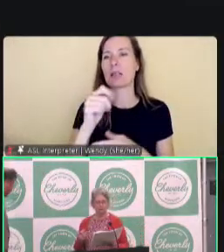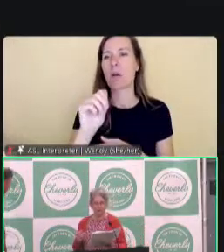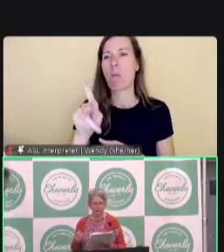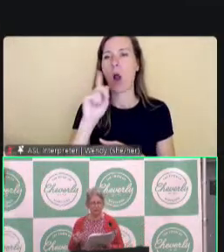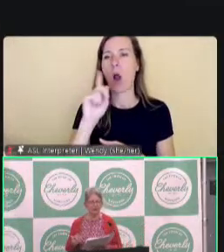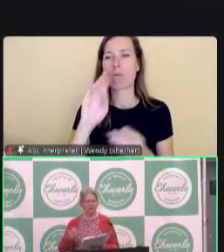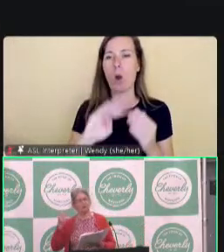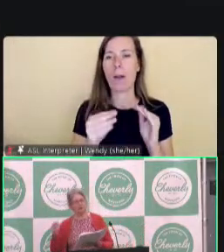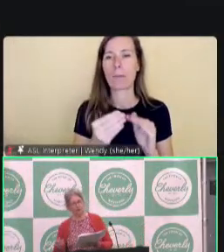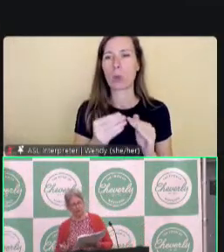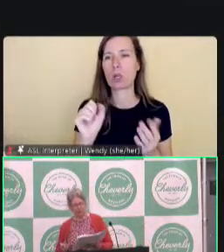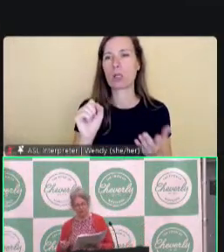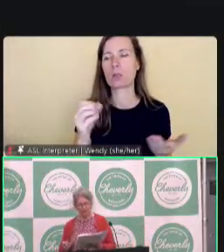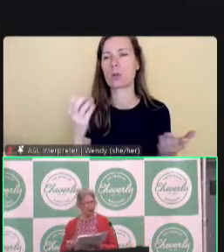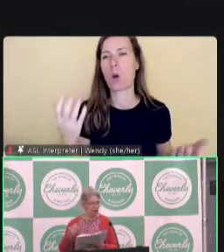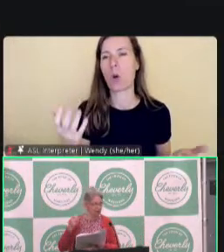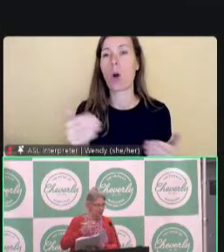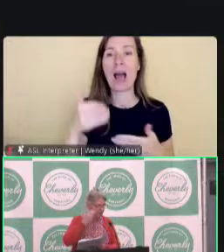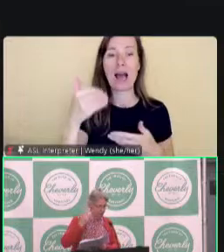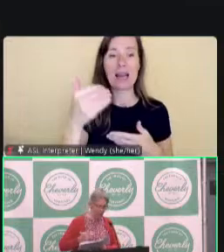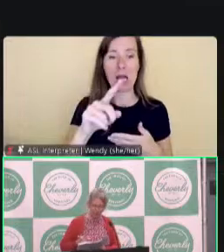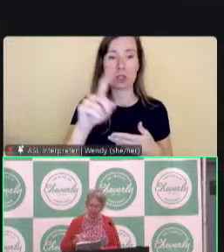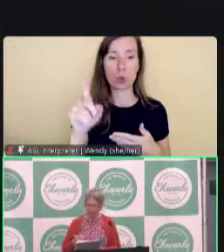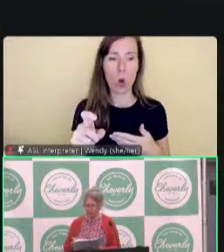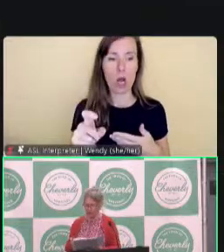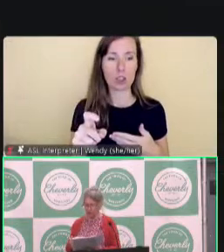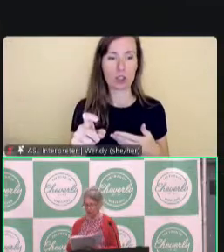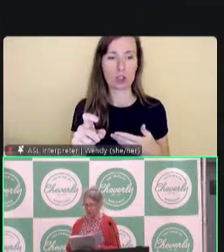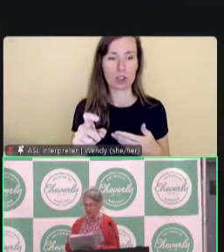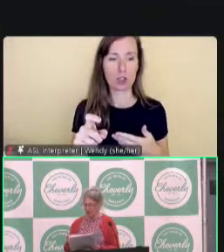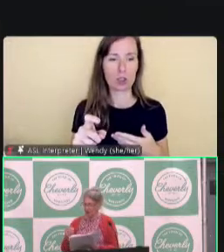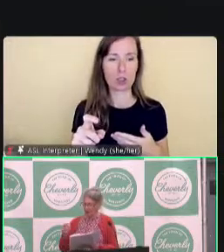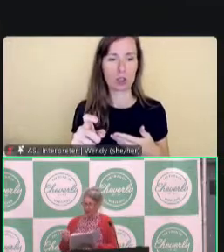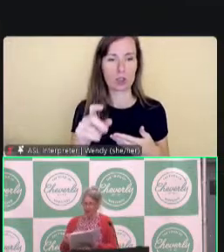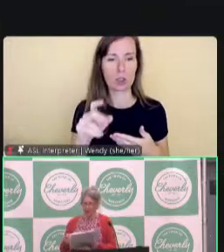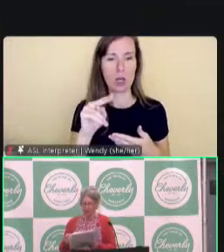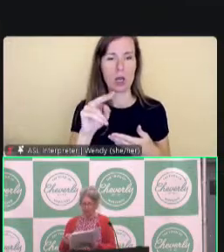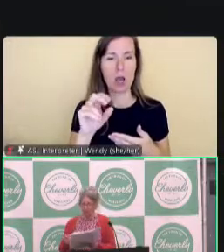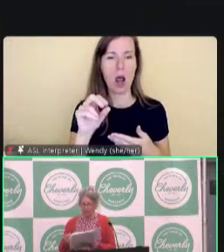So the next question is a non-environmental question.